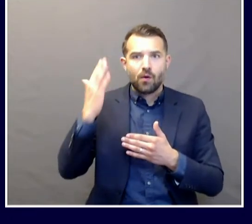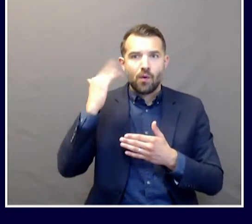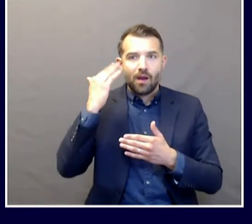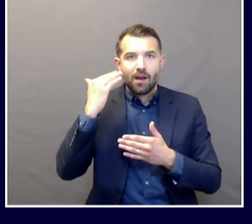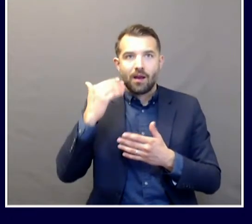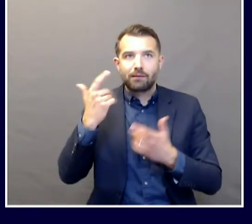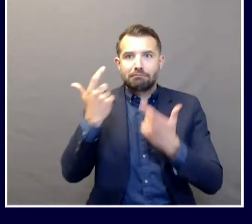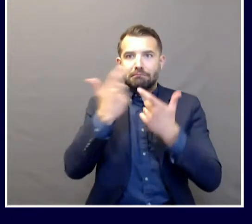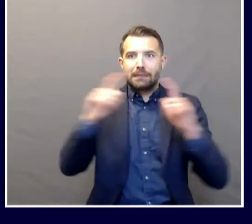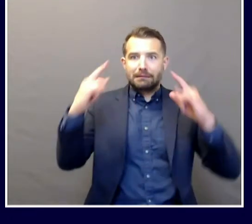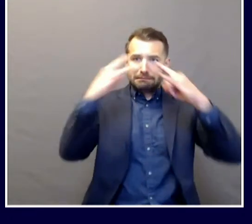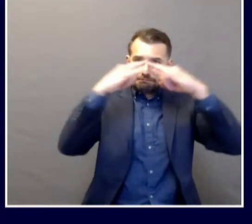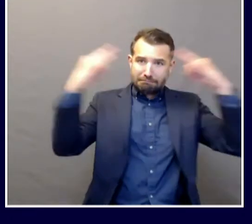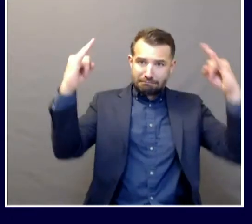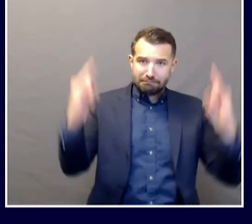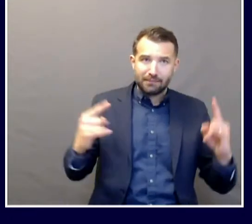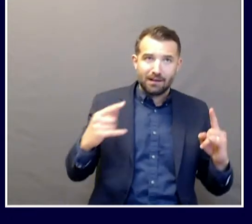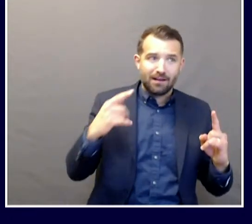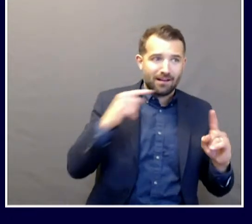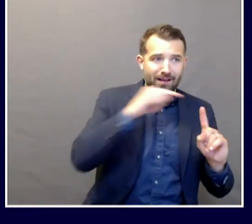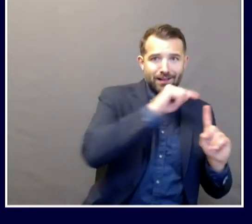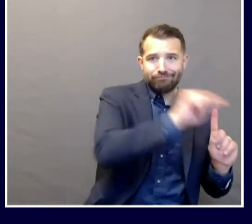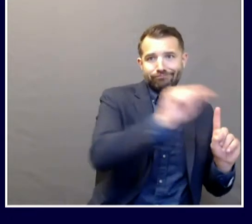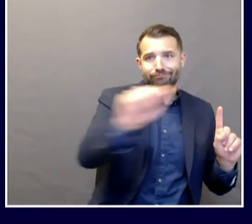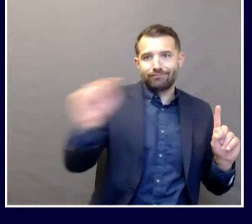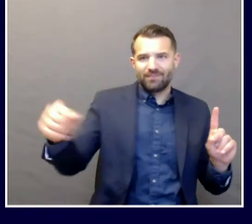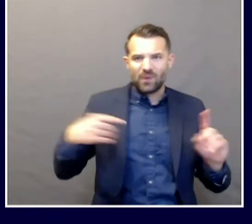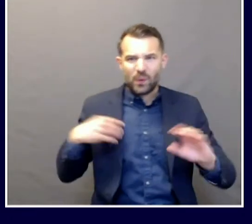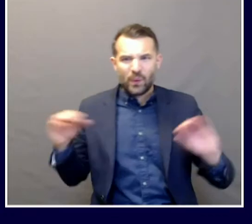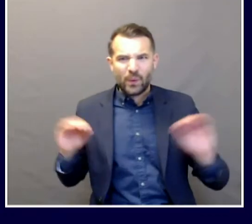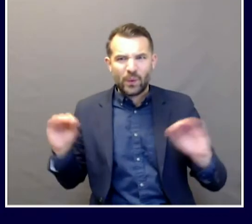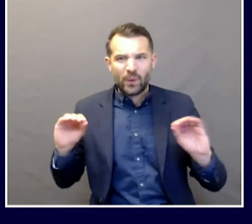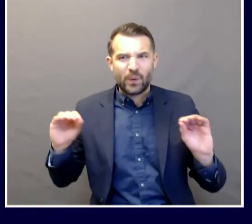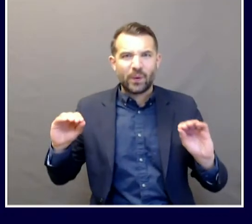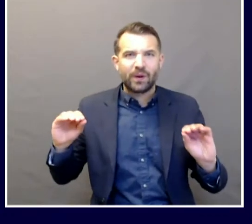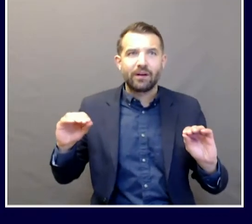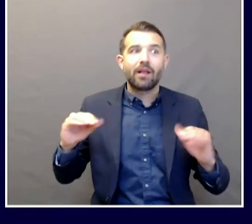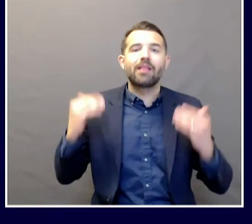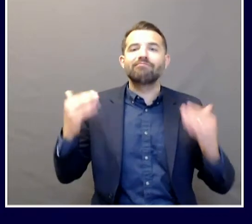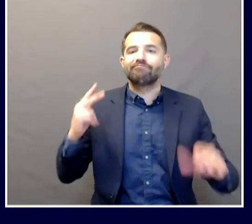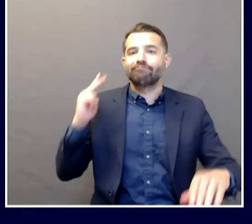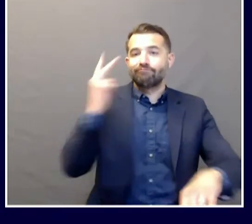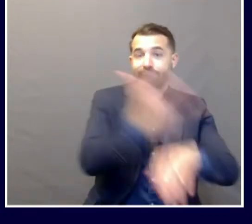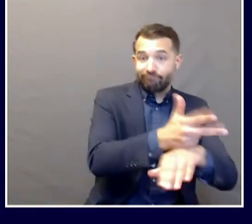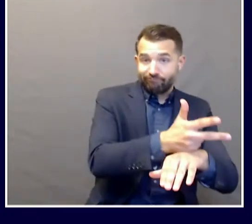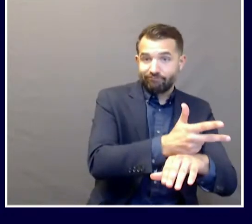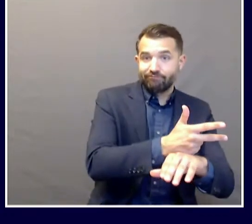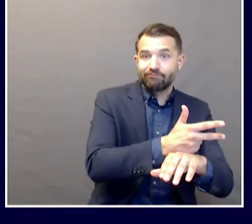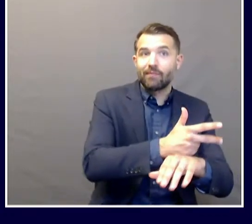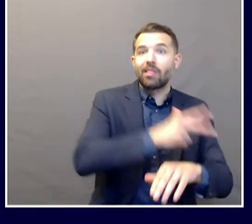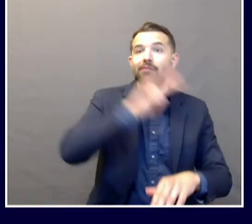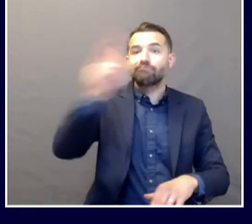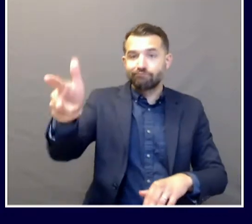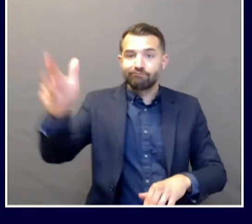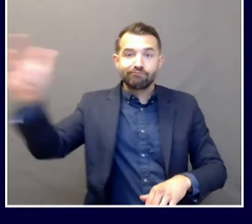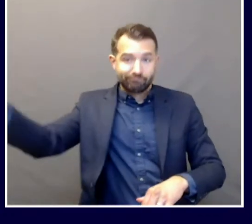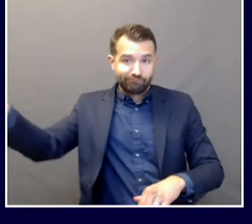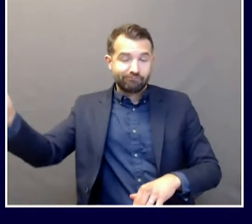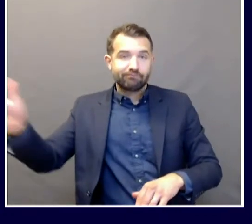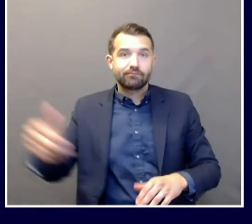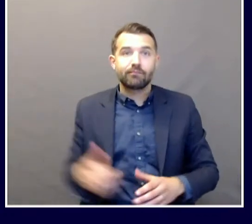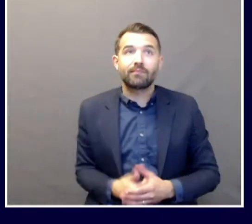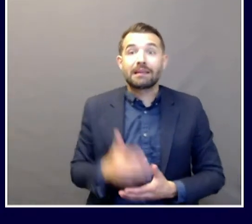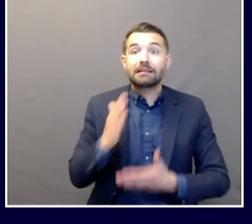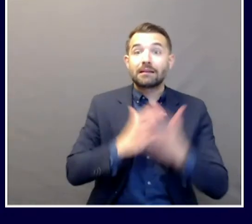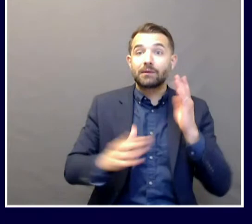then finally, there are a lot of folks for whom none of that works. These are folks that are homebound because they haven't been able to get out because they've